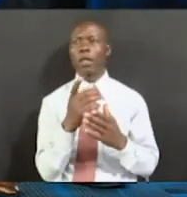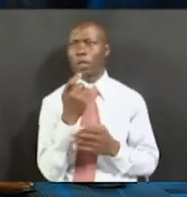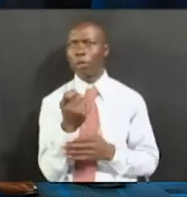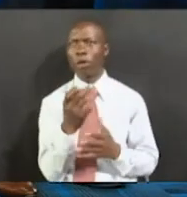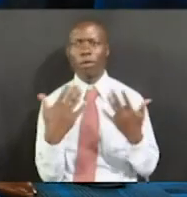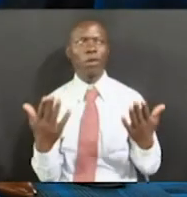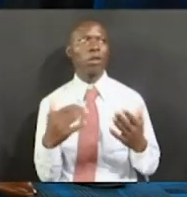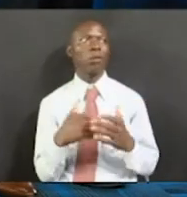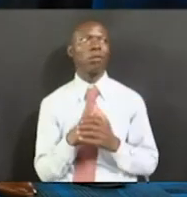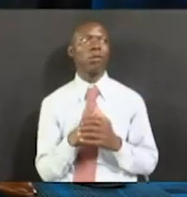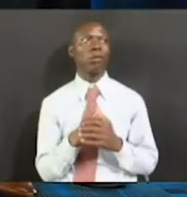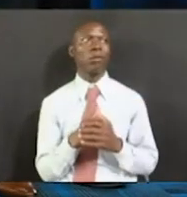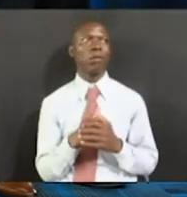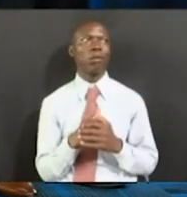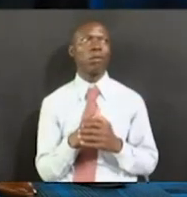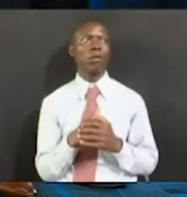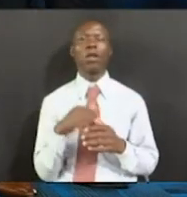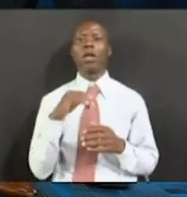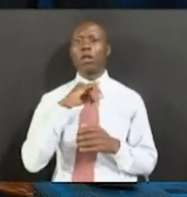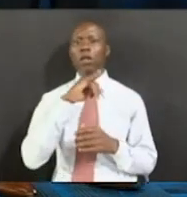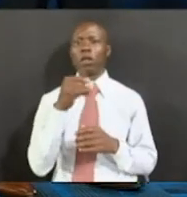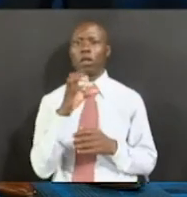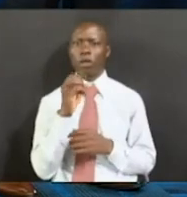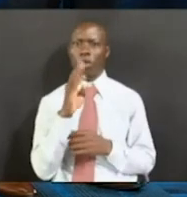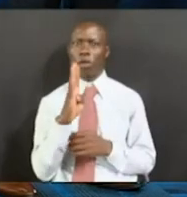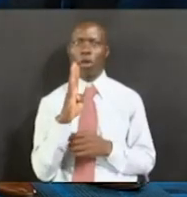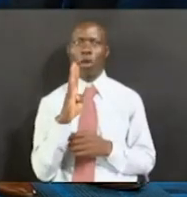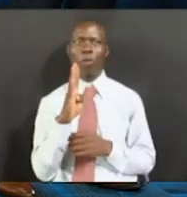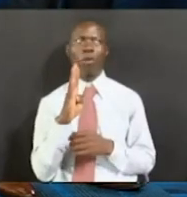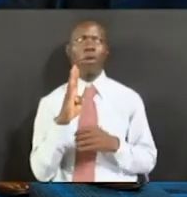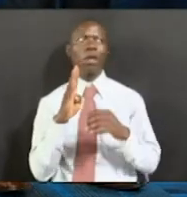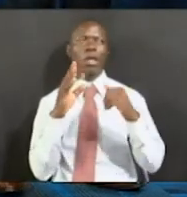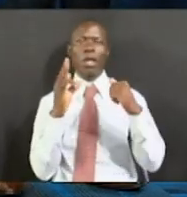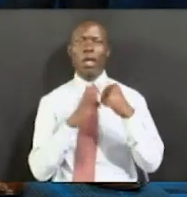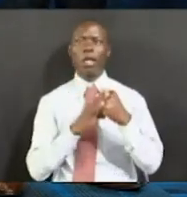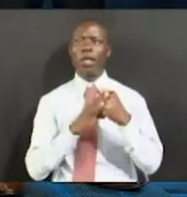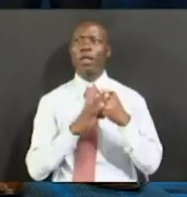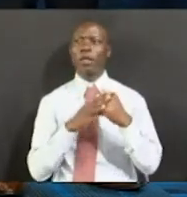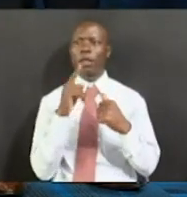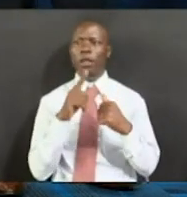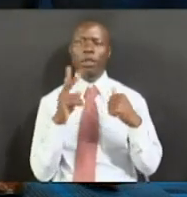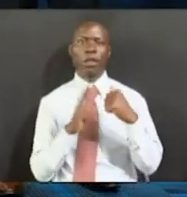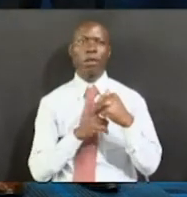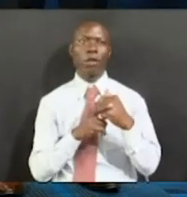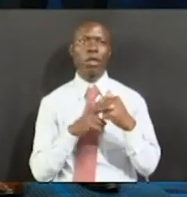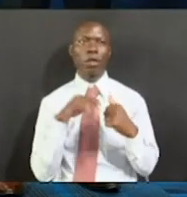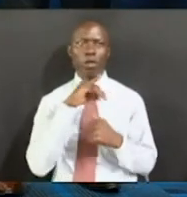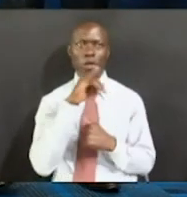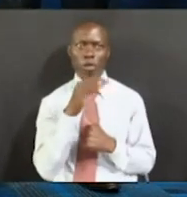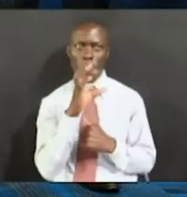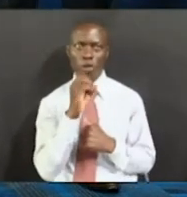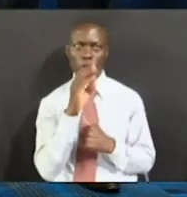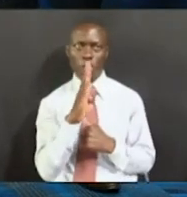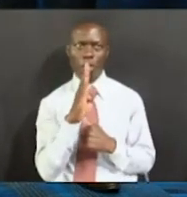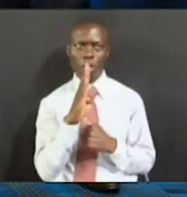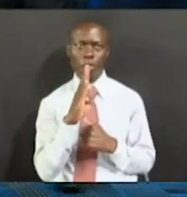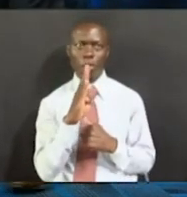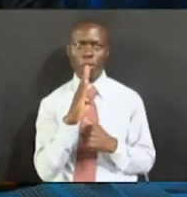us do Jobs. Job 8:7. Let us do Job 8:7. Are you